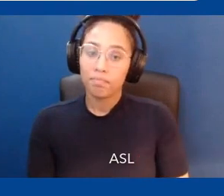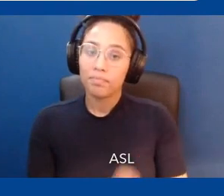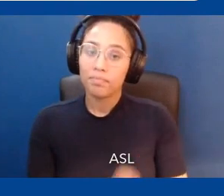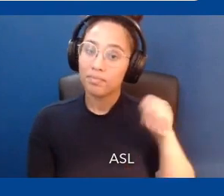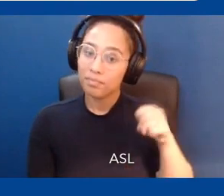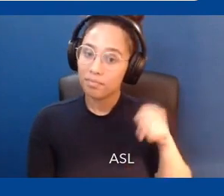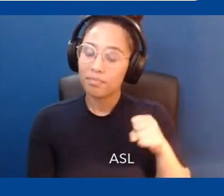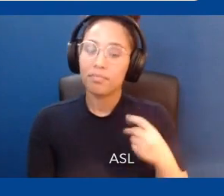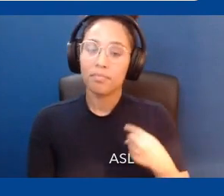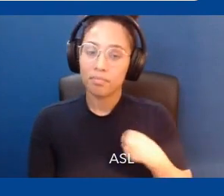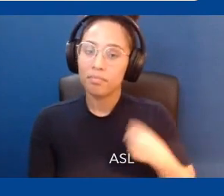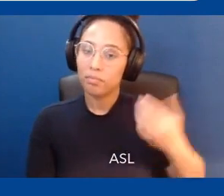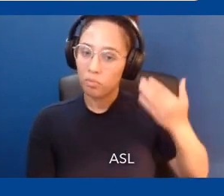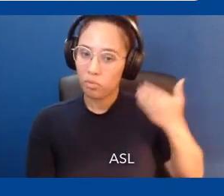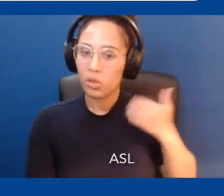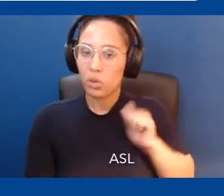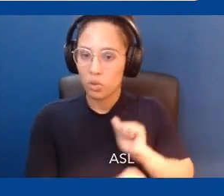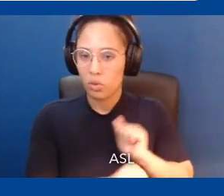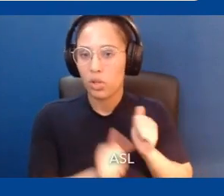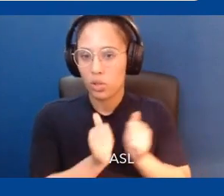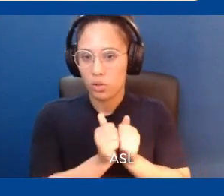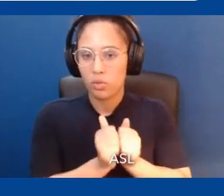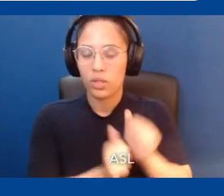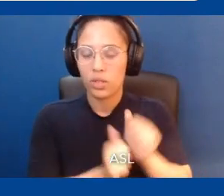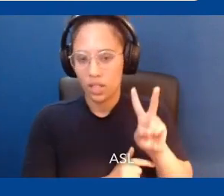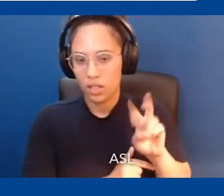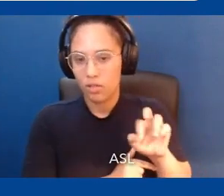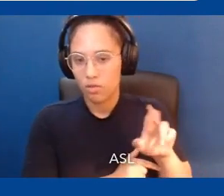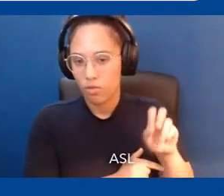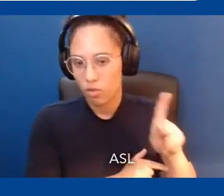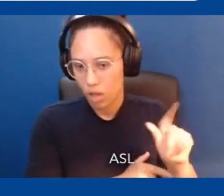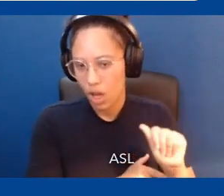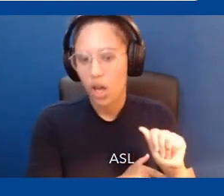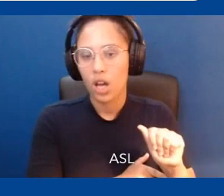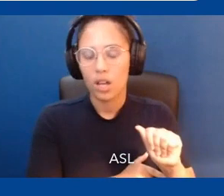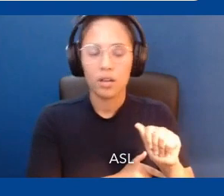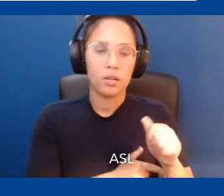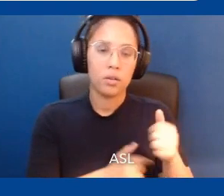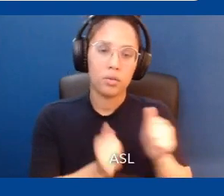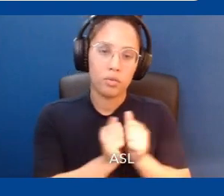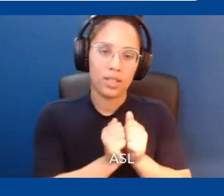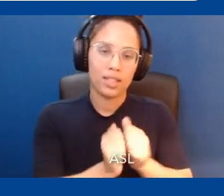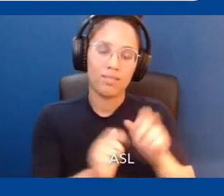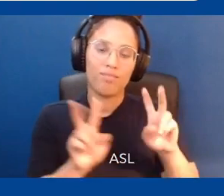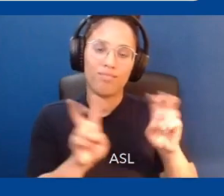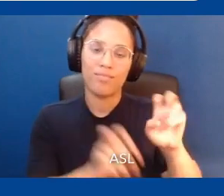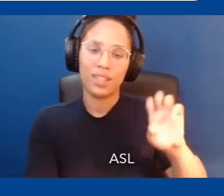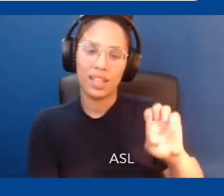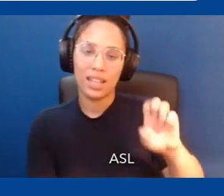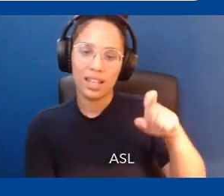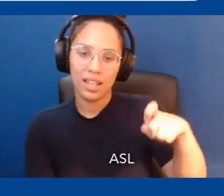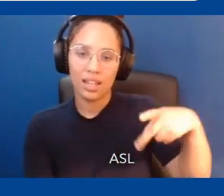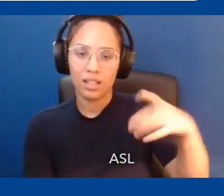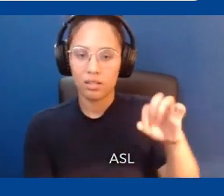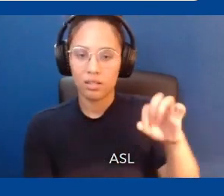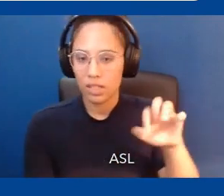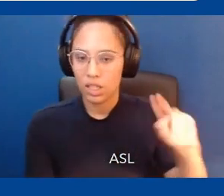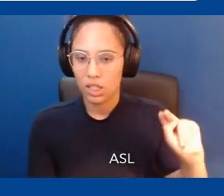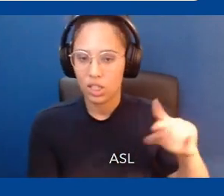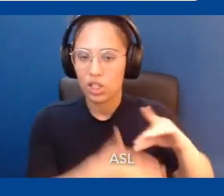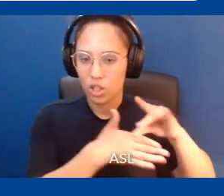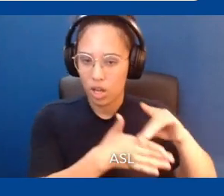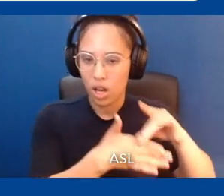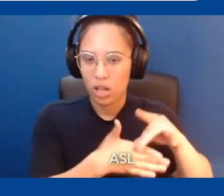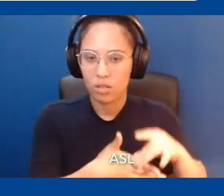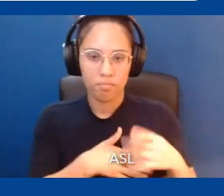collaborated with Veronika on expedition content, which we call a augmented sound work. I mean,